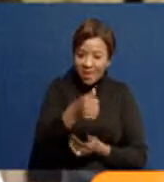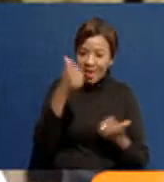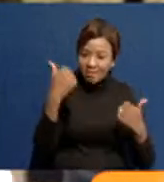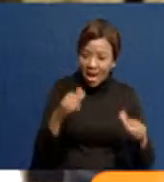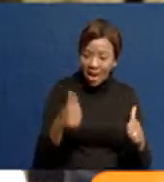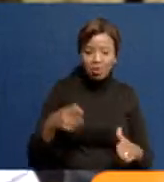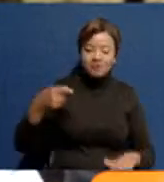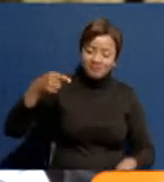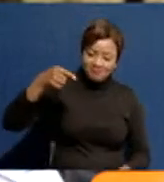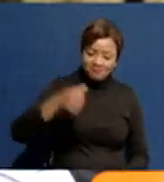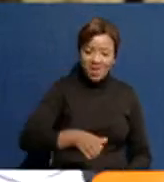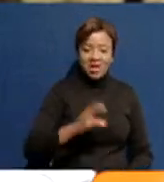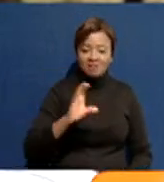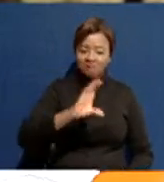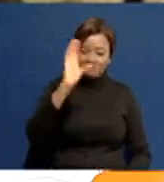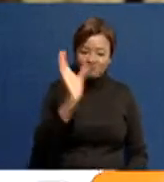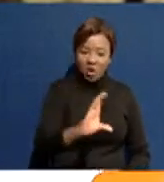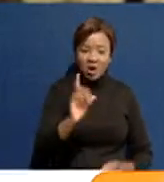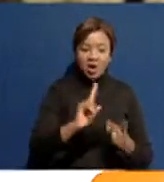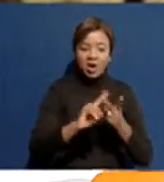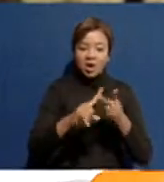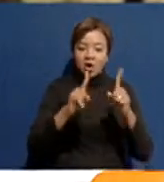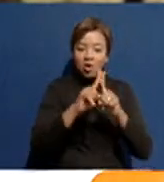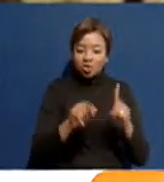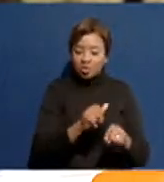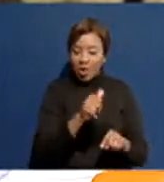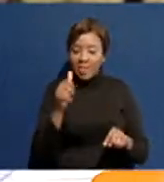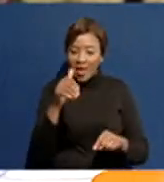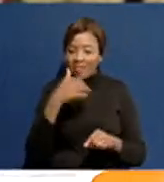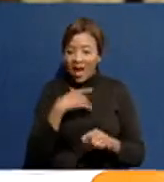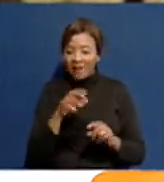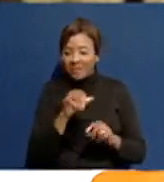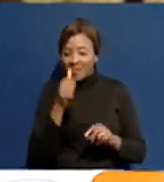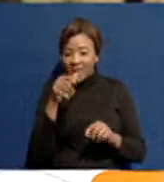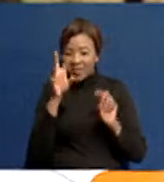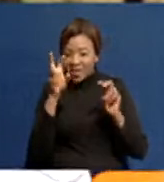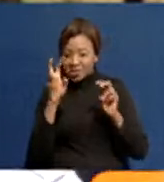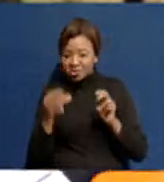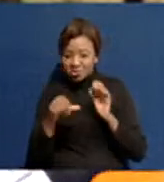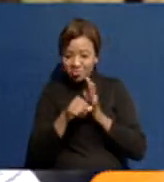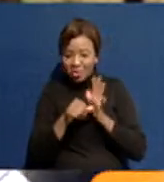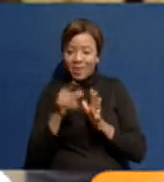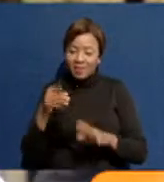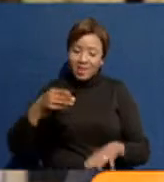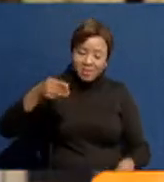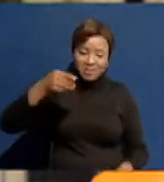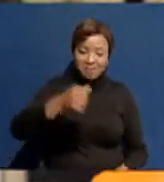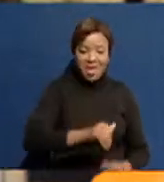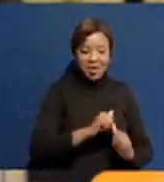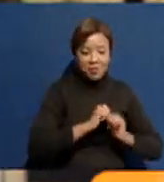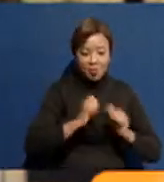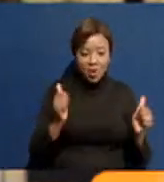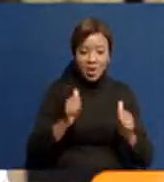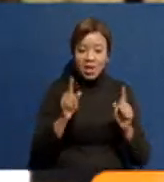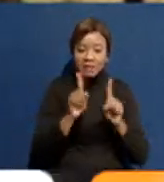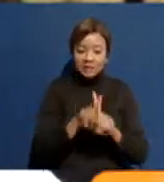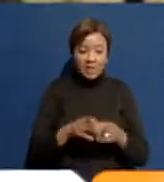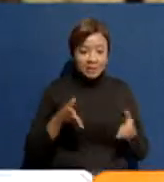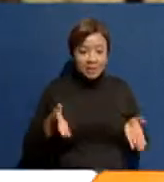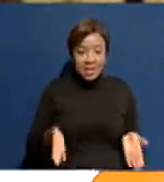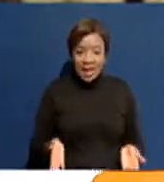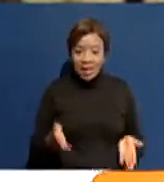who were having some other issues, he sorted them out. Hata sahi,